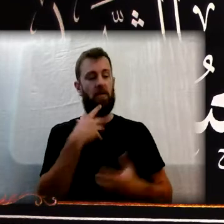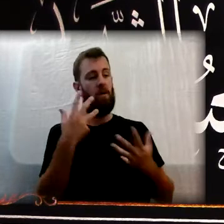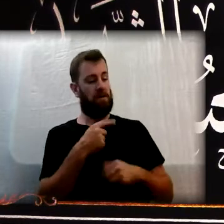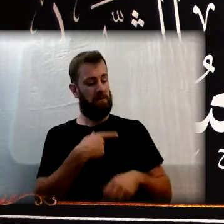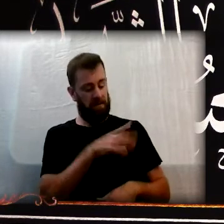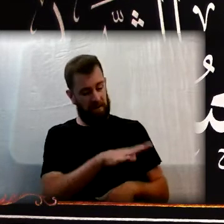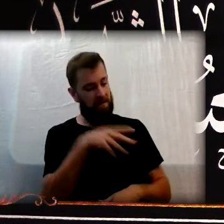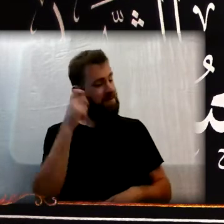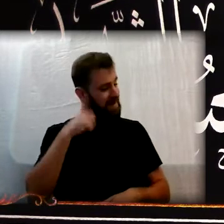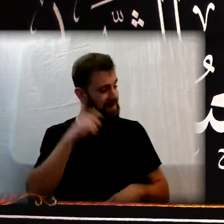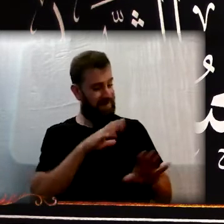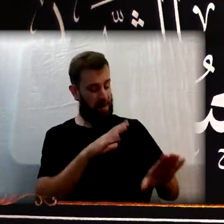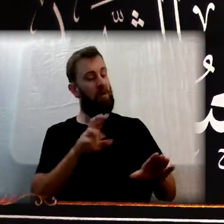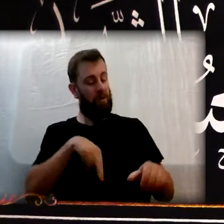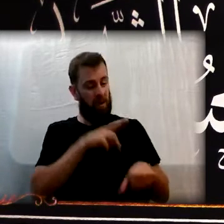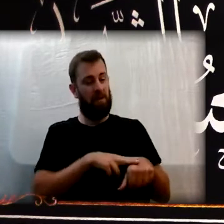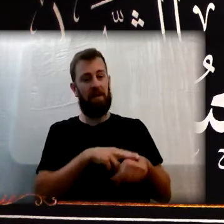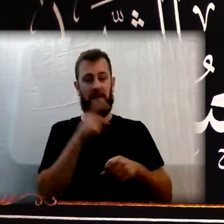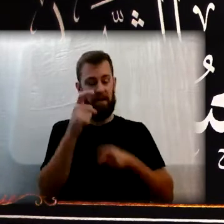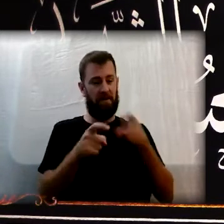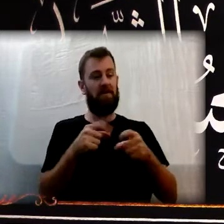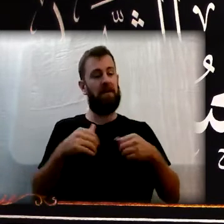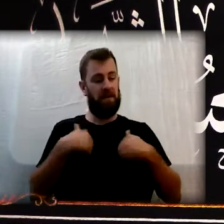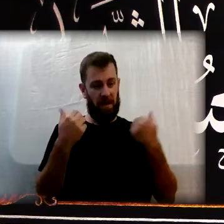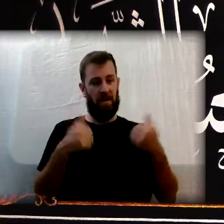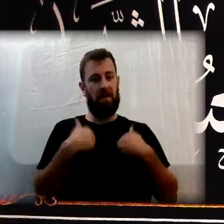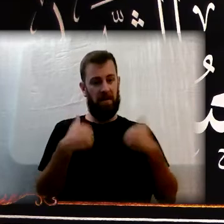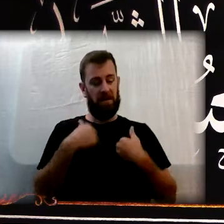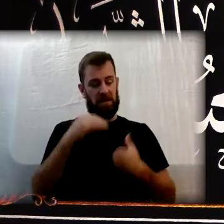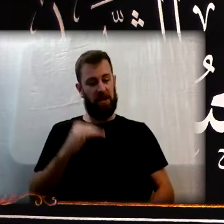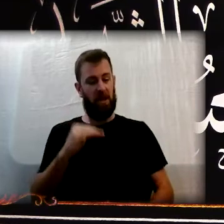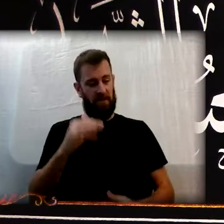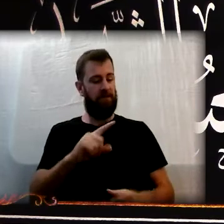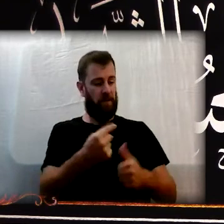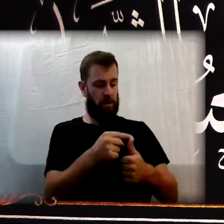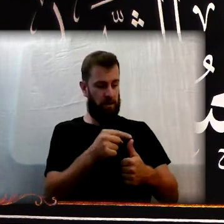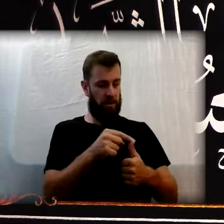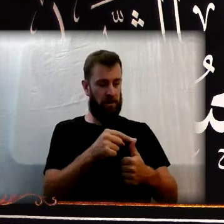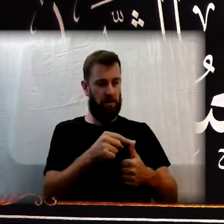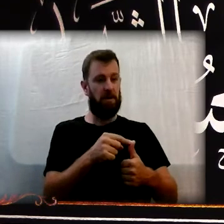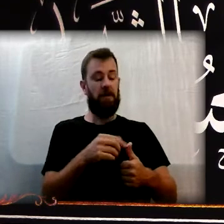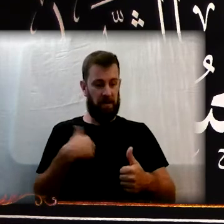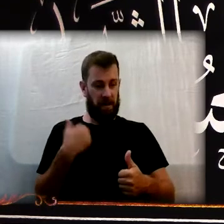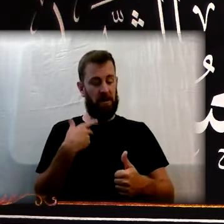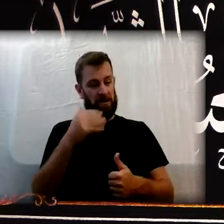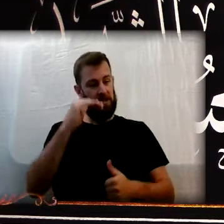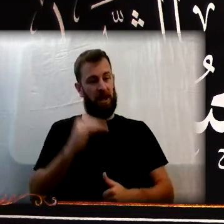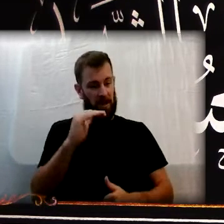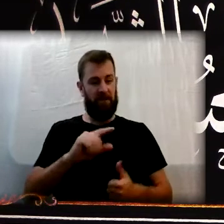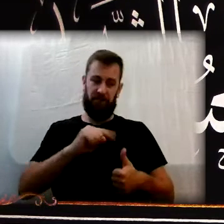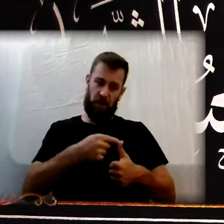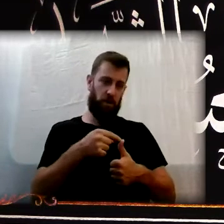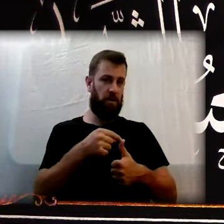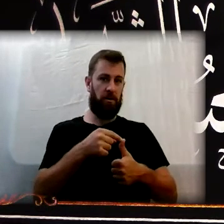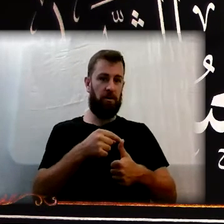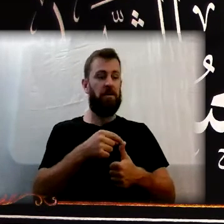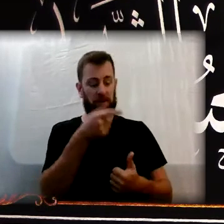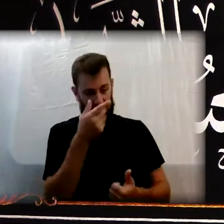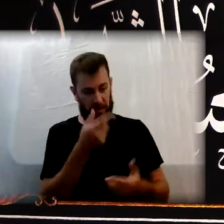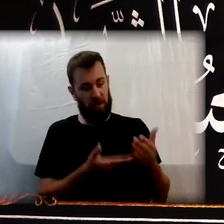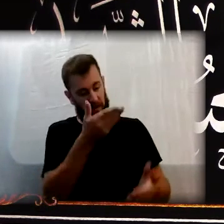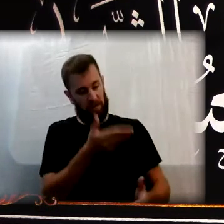She says, oh Sakina, we normally give the youngest child first. The youngest child should be given first.